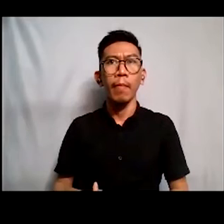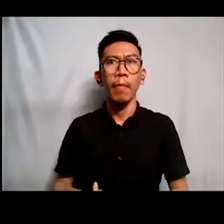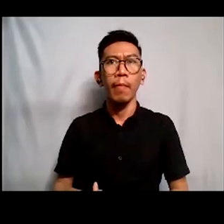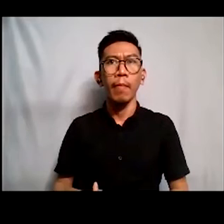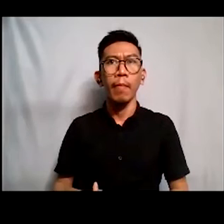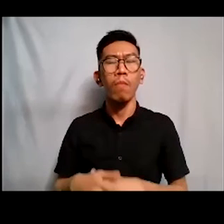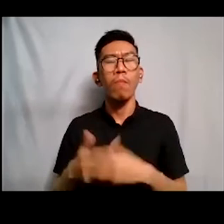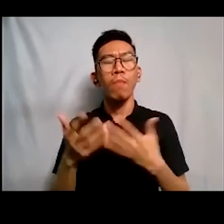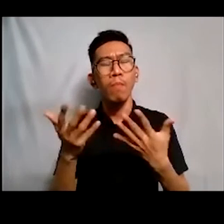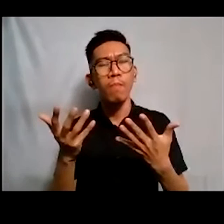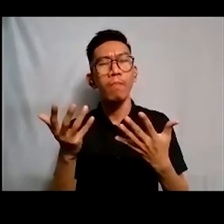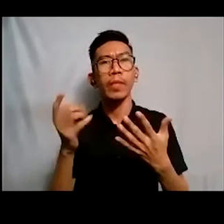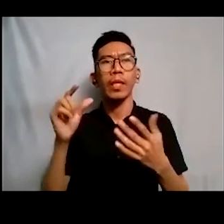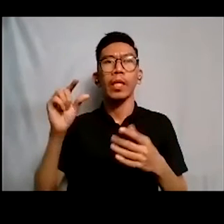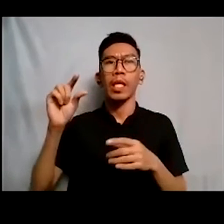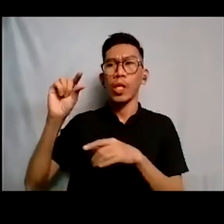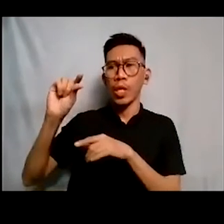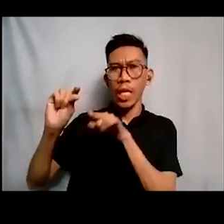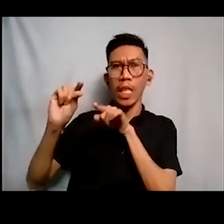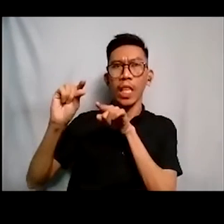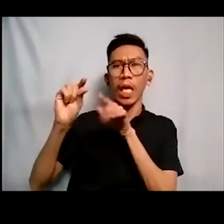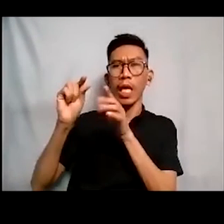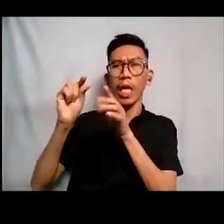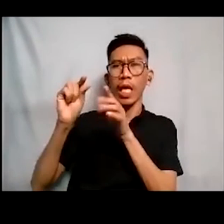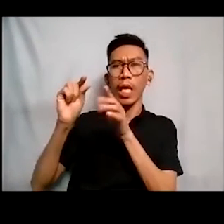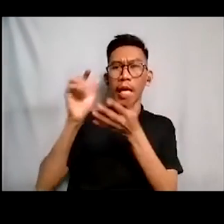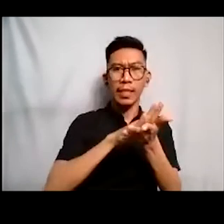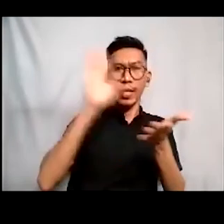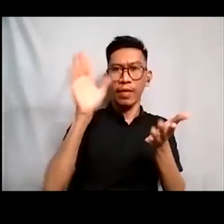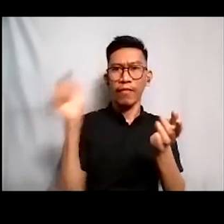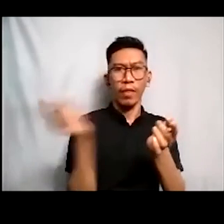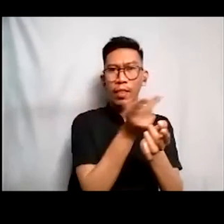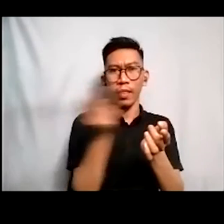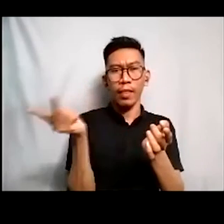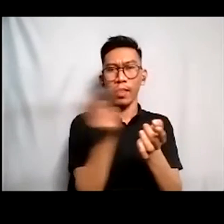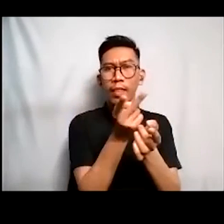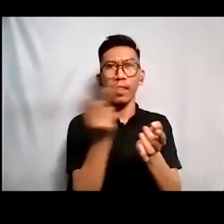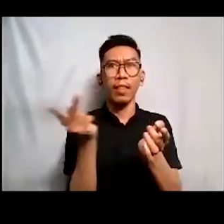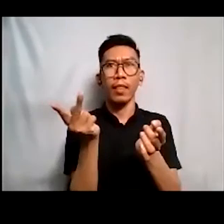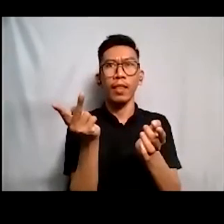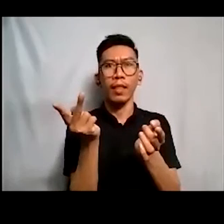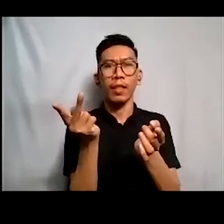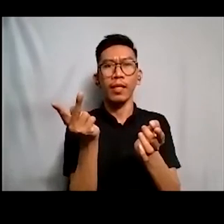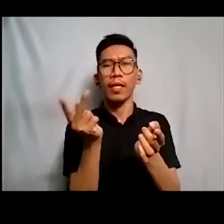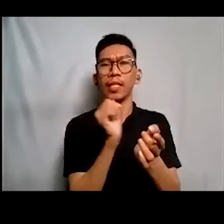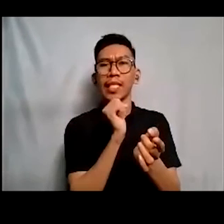So thin and expensive not relate to like or enjoy.